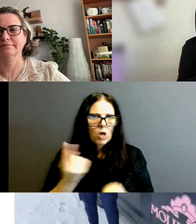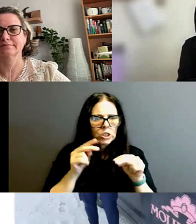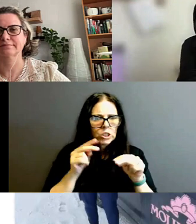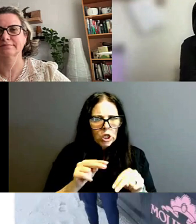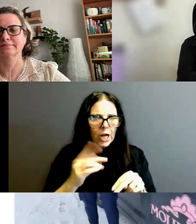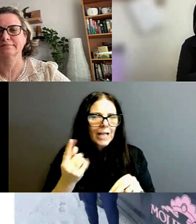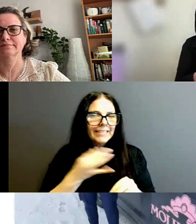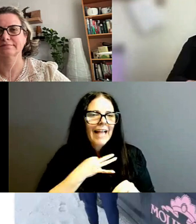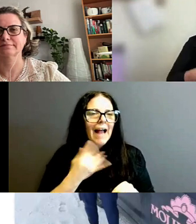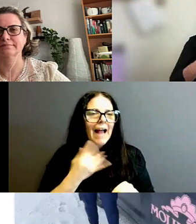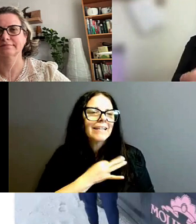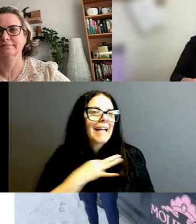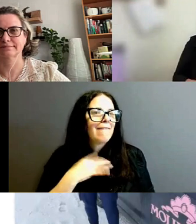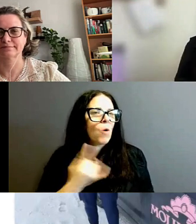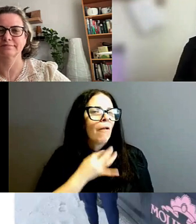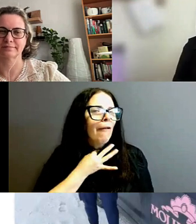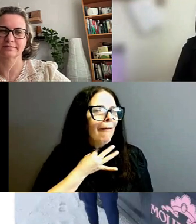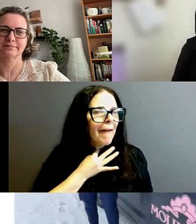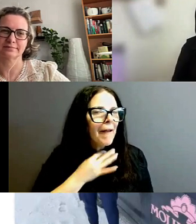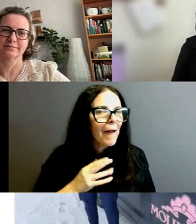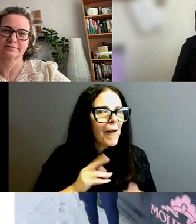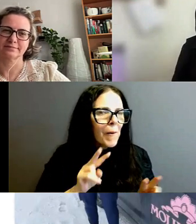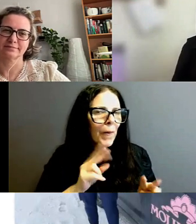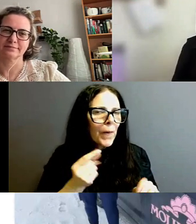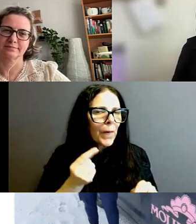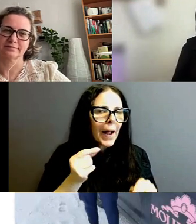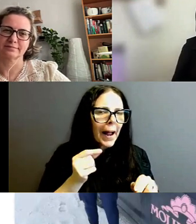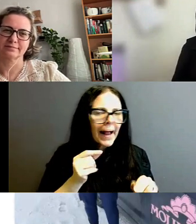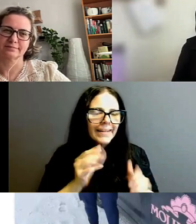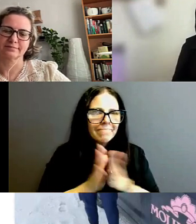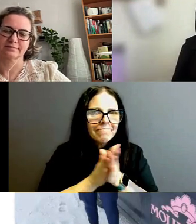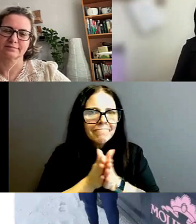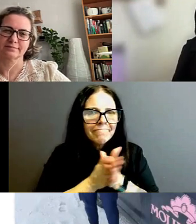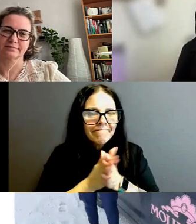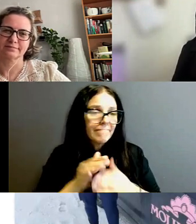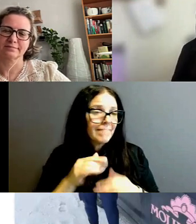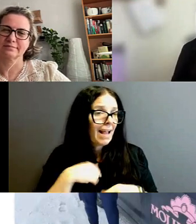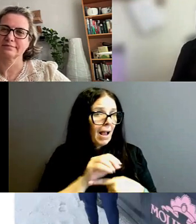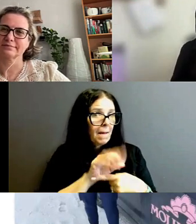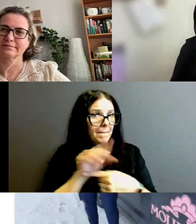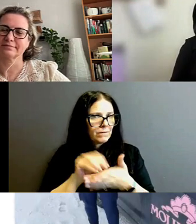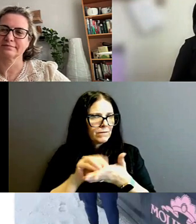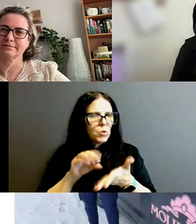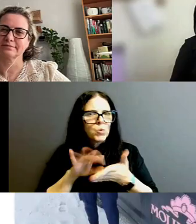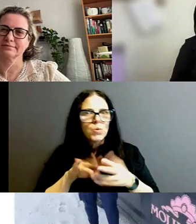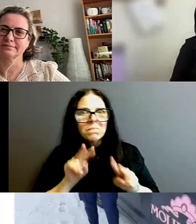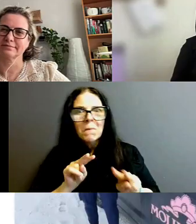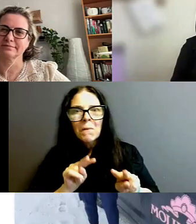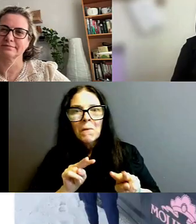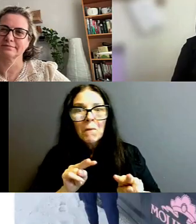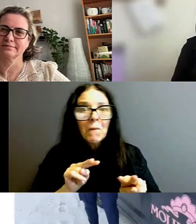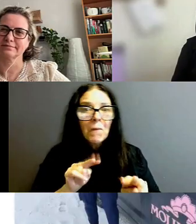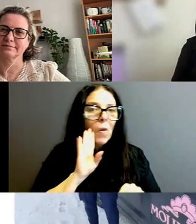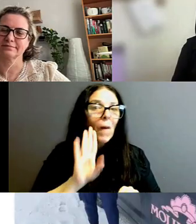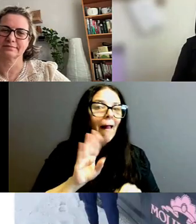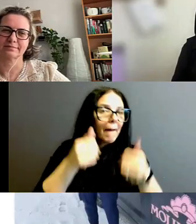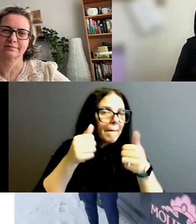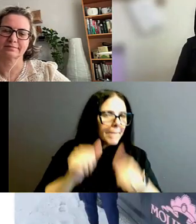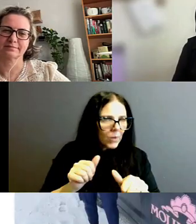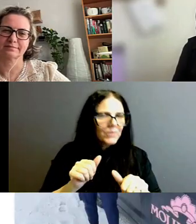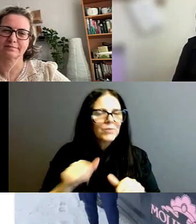you posting this week? It builds that kind of excitement. I take pictures of students. They're wanting to see their picture up, so they're waiting for